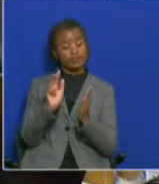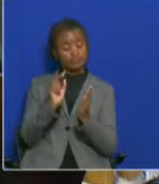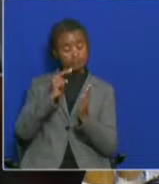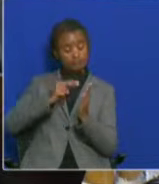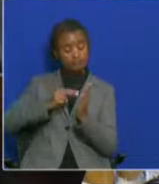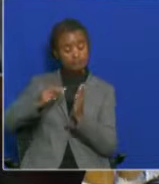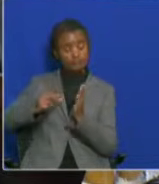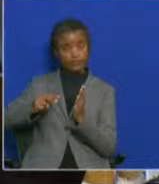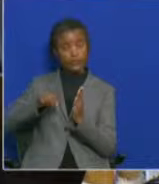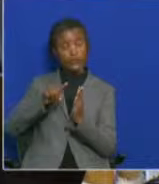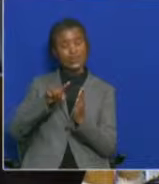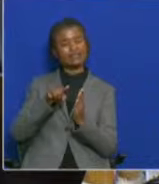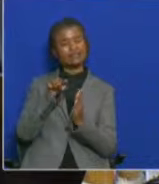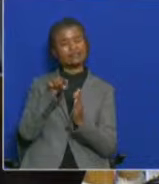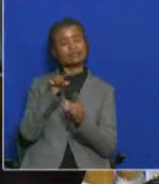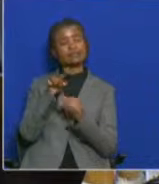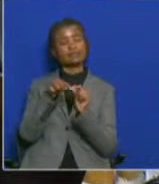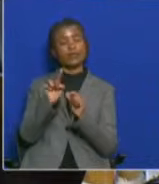books.